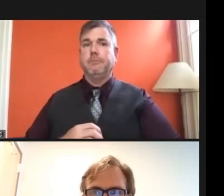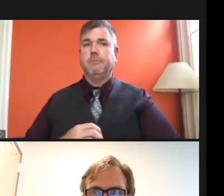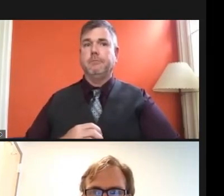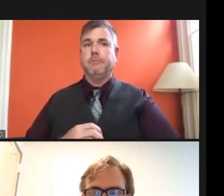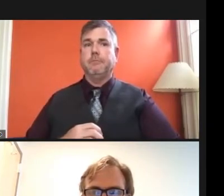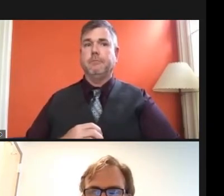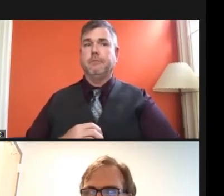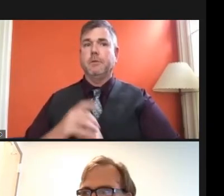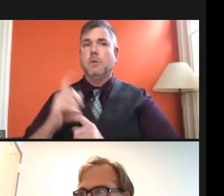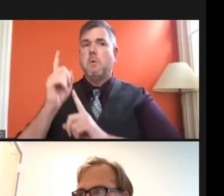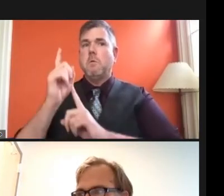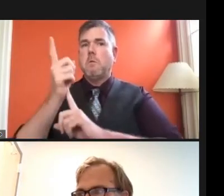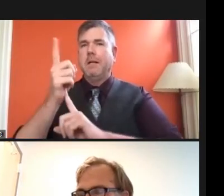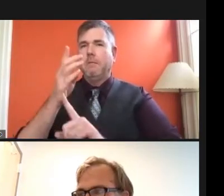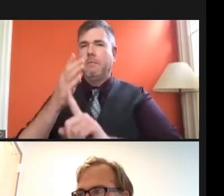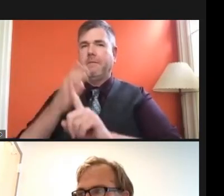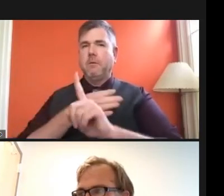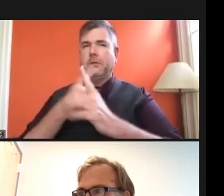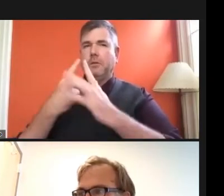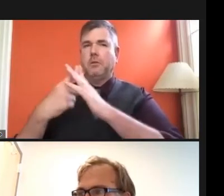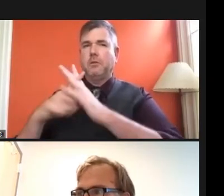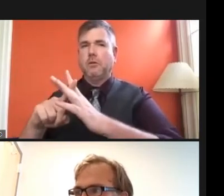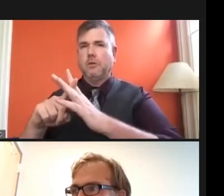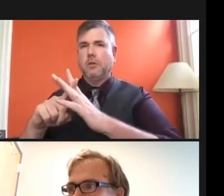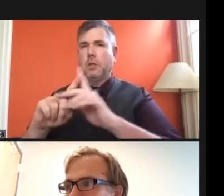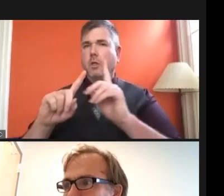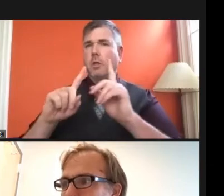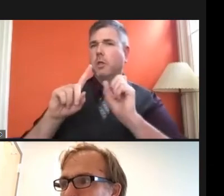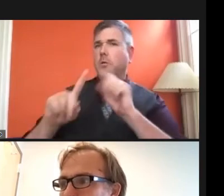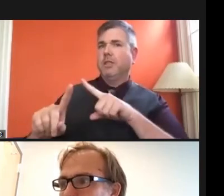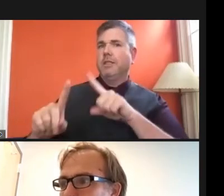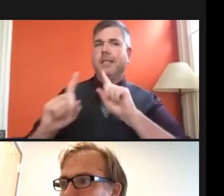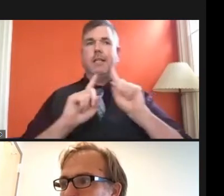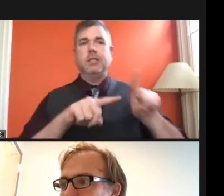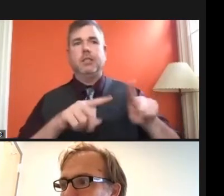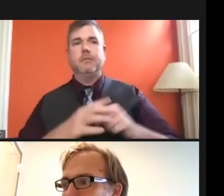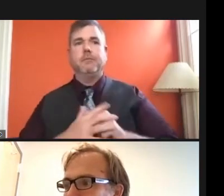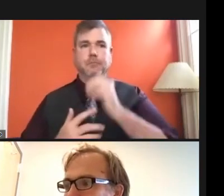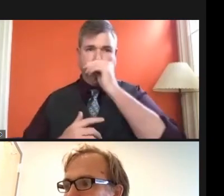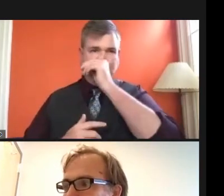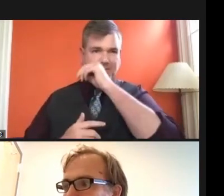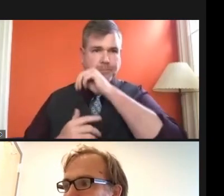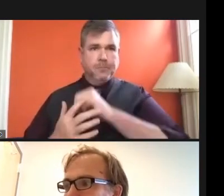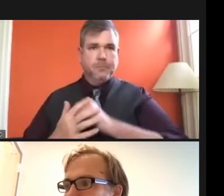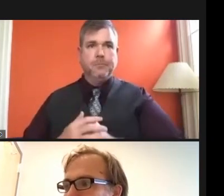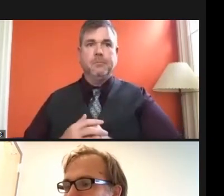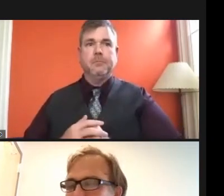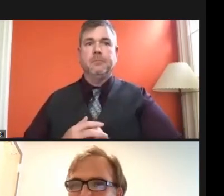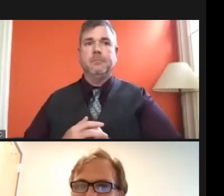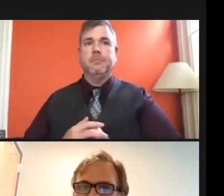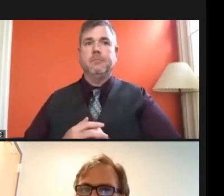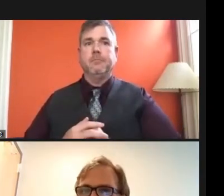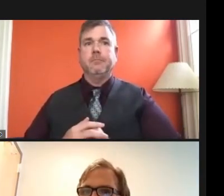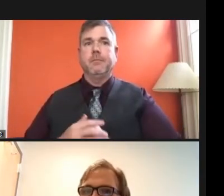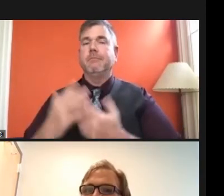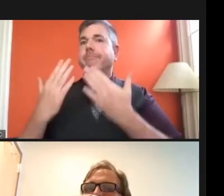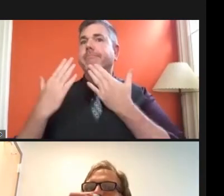start our question and answer period to thank the nearly 100 people who submitted questions in advance of the